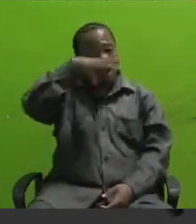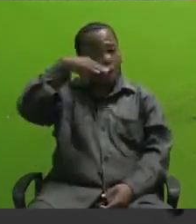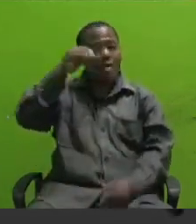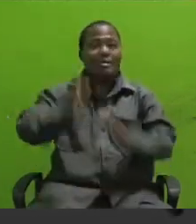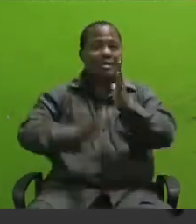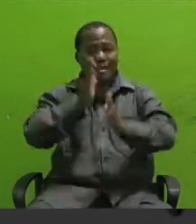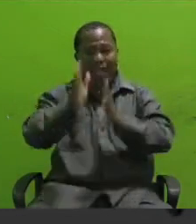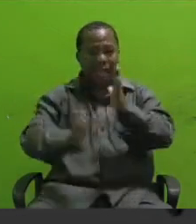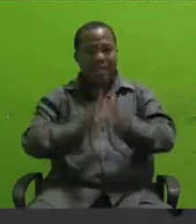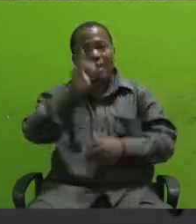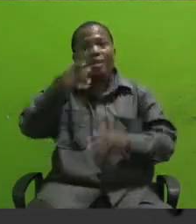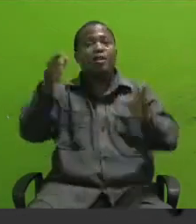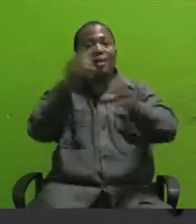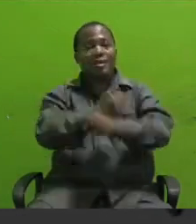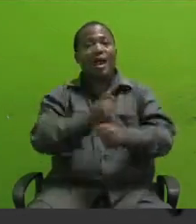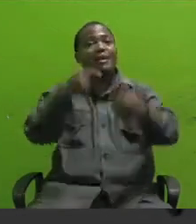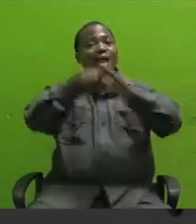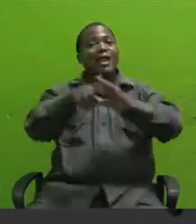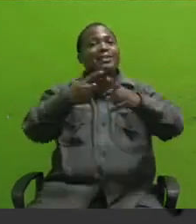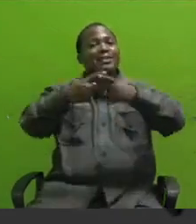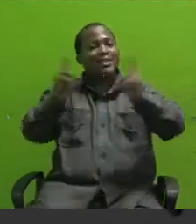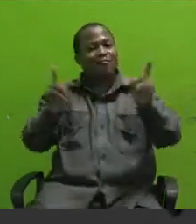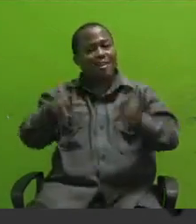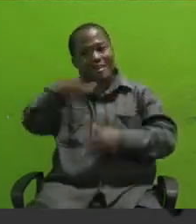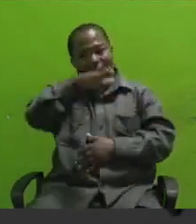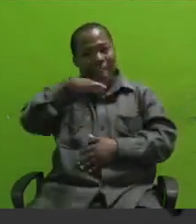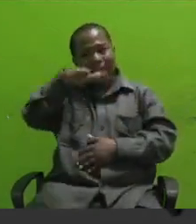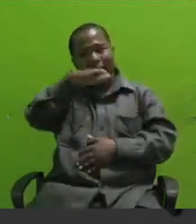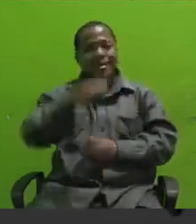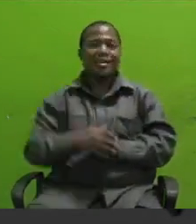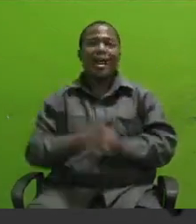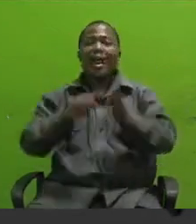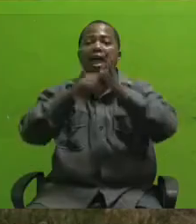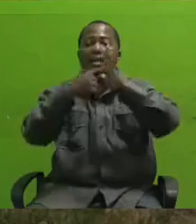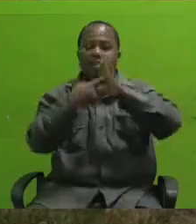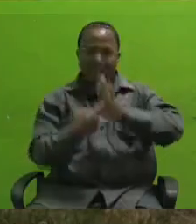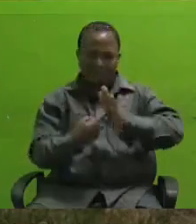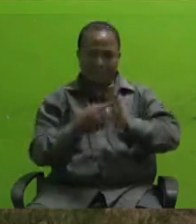can be found in different areas. For example,